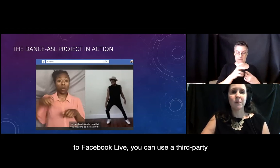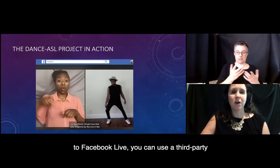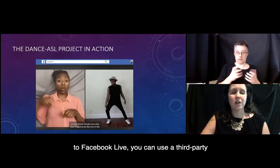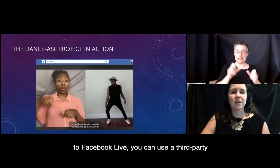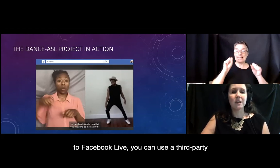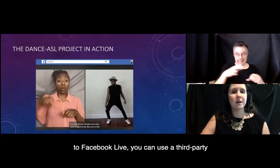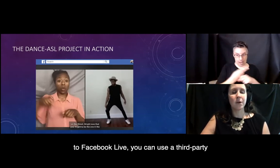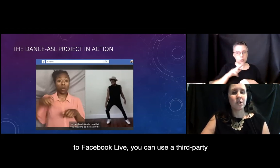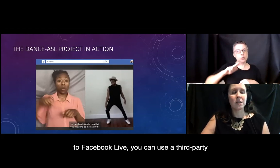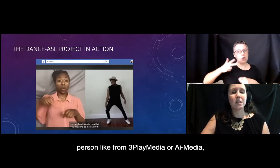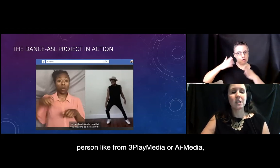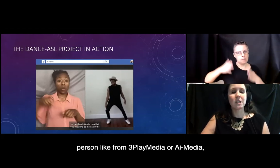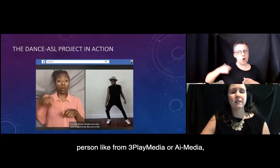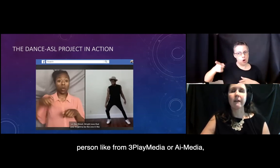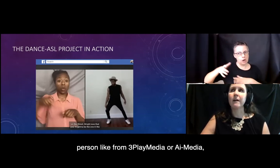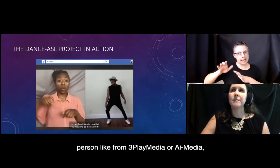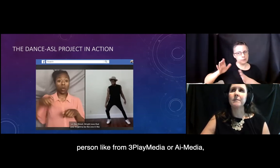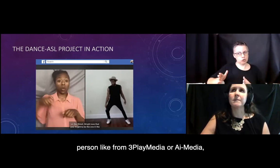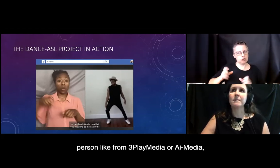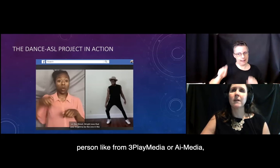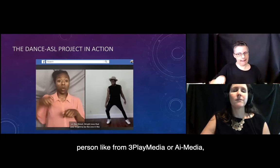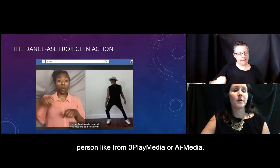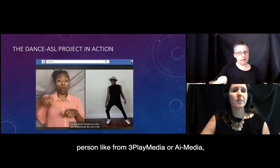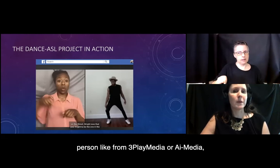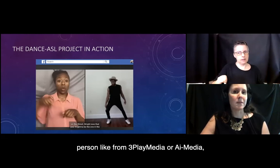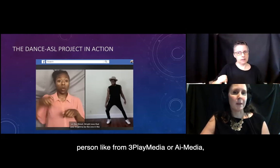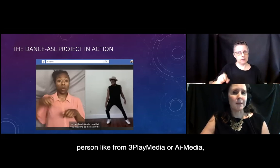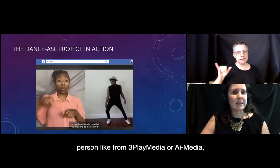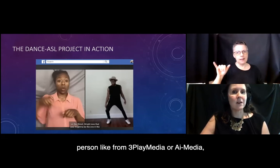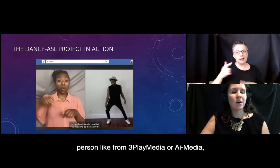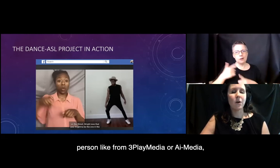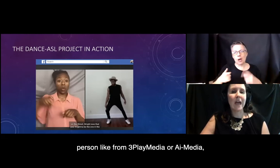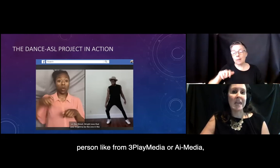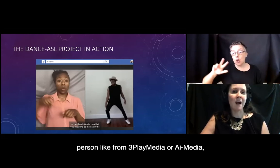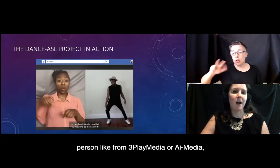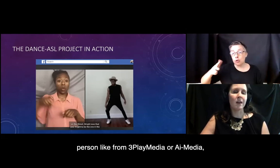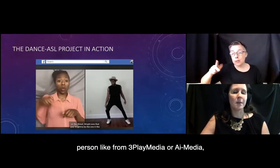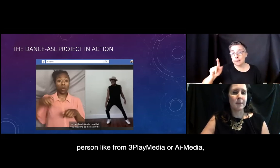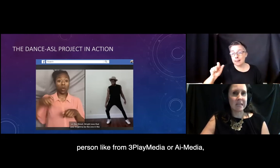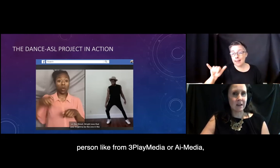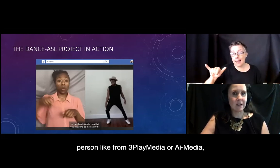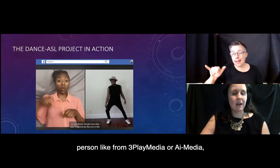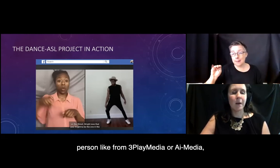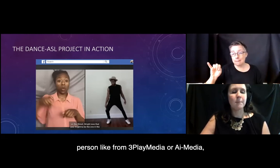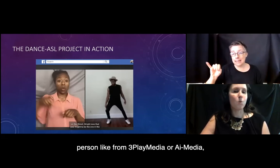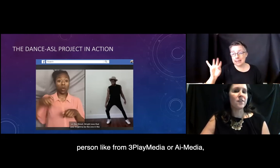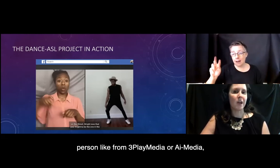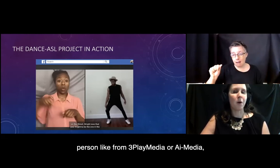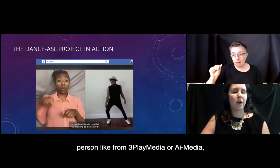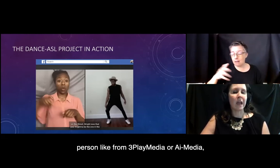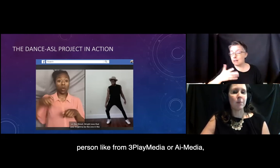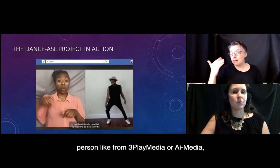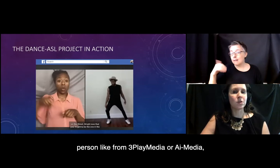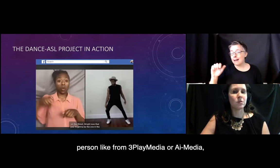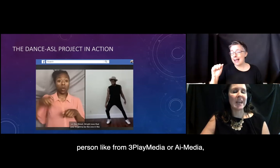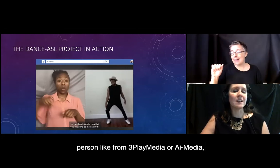a third-party person like from 3Play Media or AI Media. Both of them